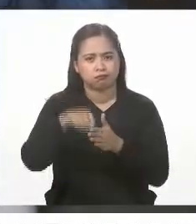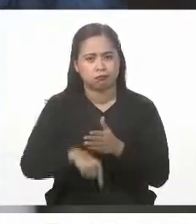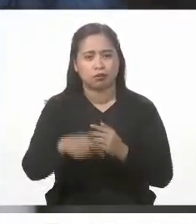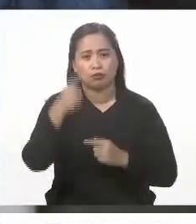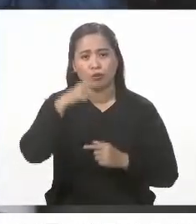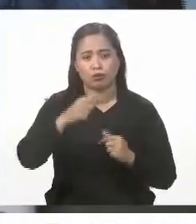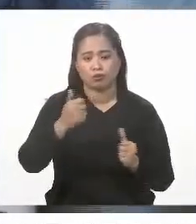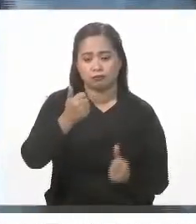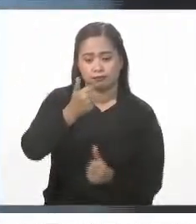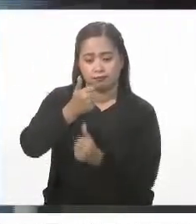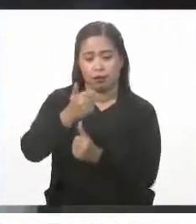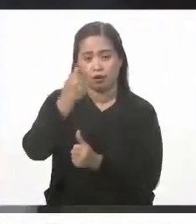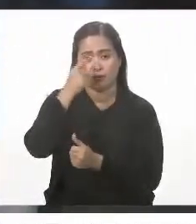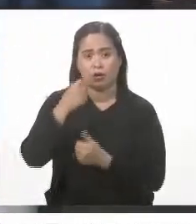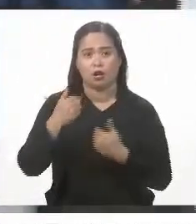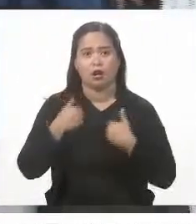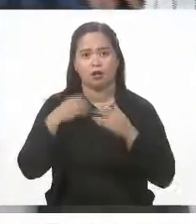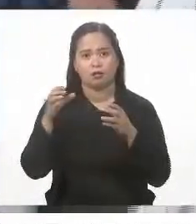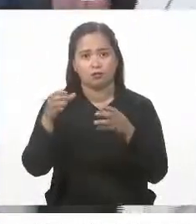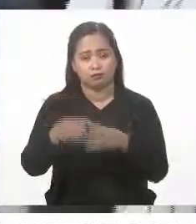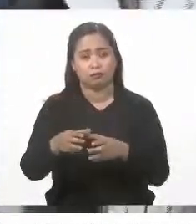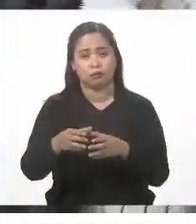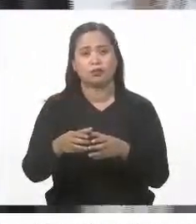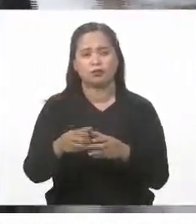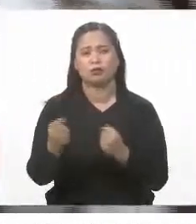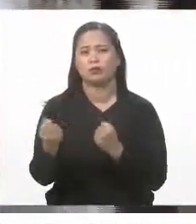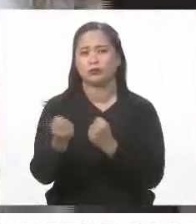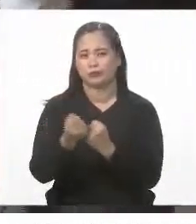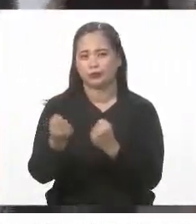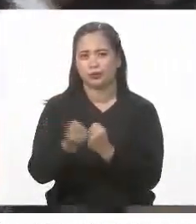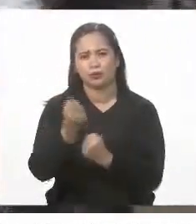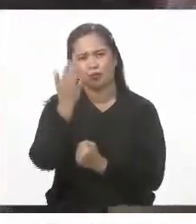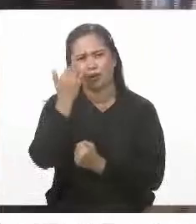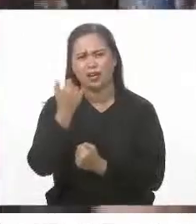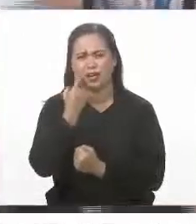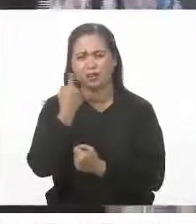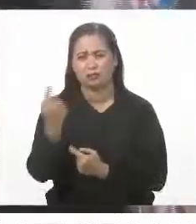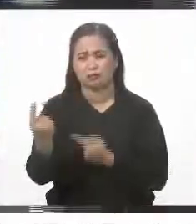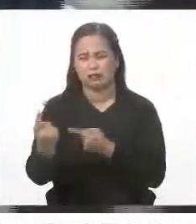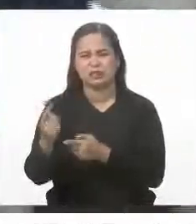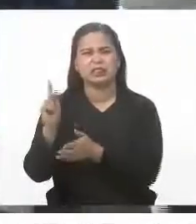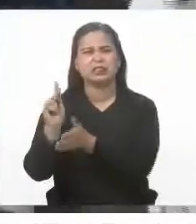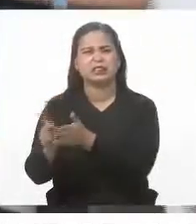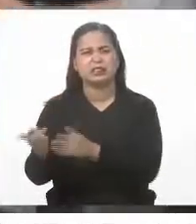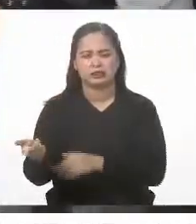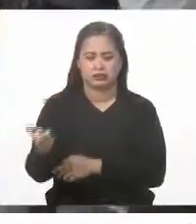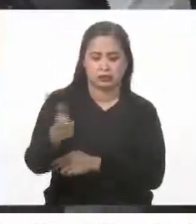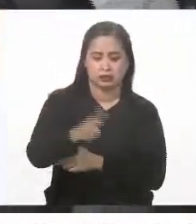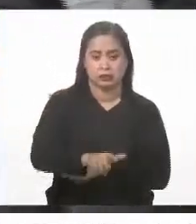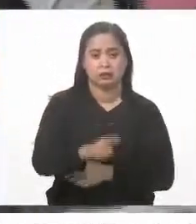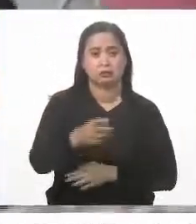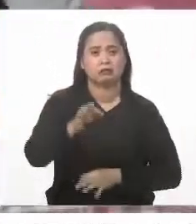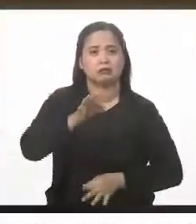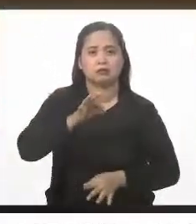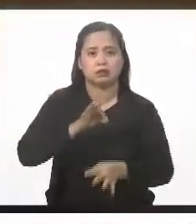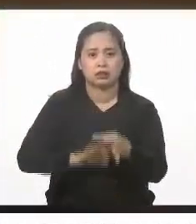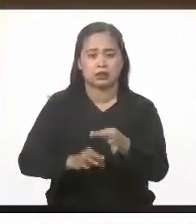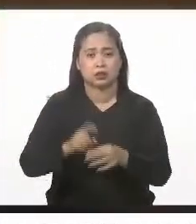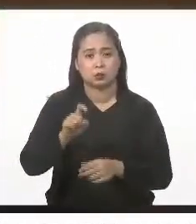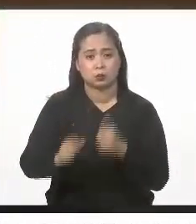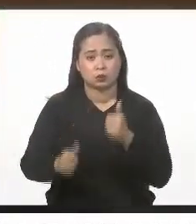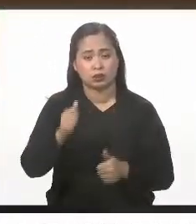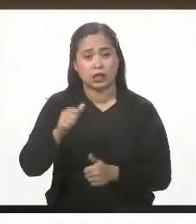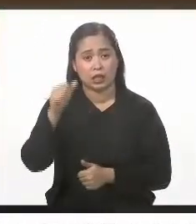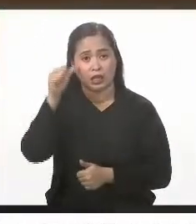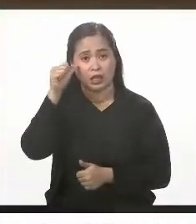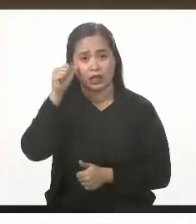candidate put forward by the centrist Construye party since Villavicencio was assassinated, with the initial replacement being Andrea Gonzalez, who